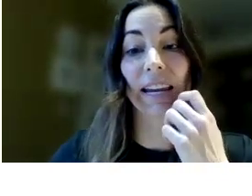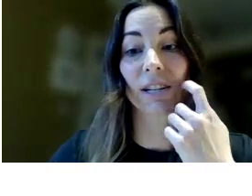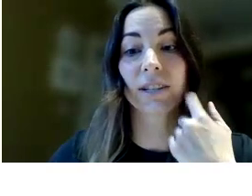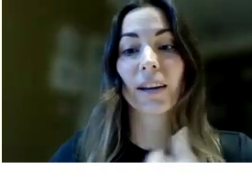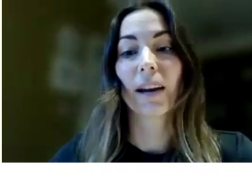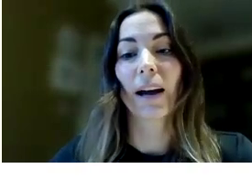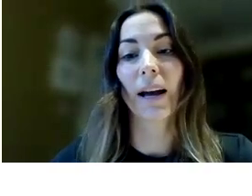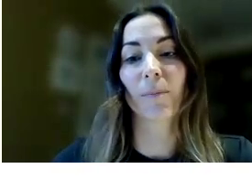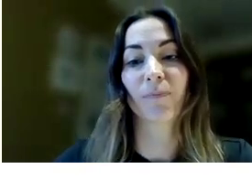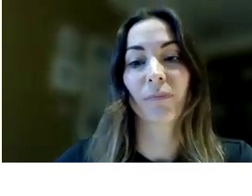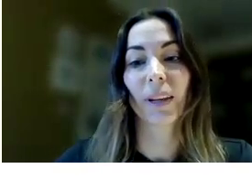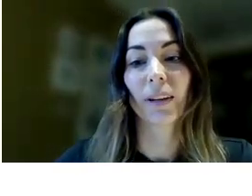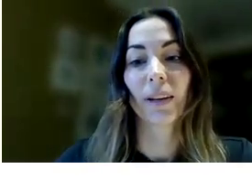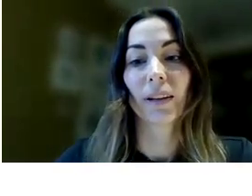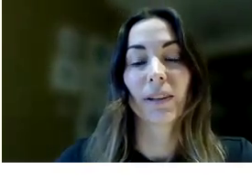and engaged.